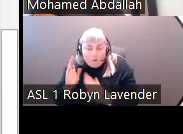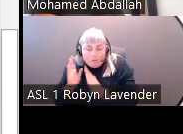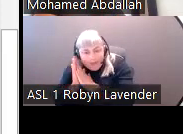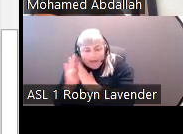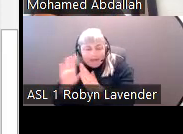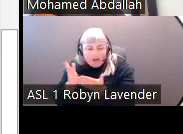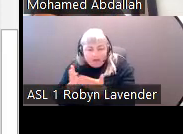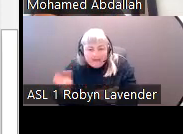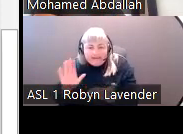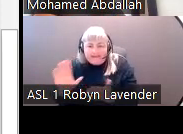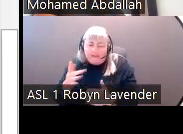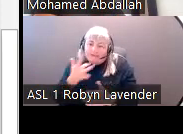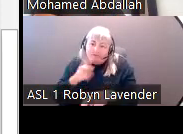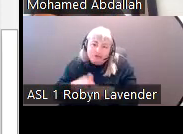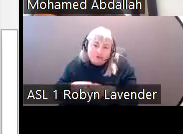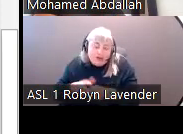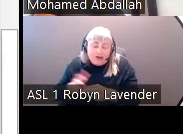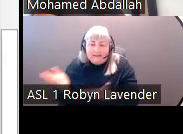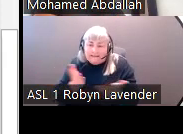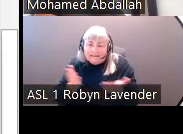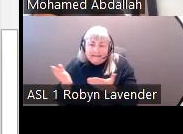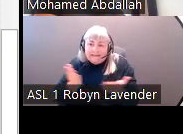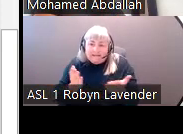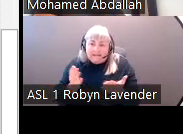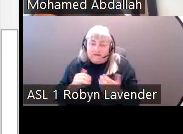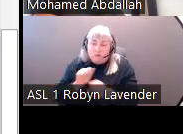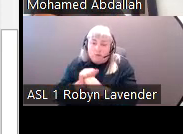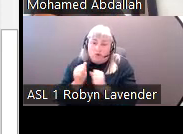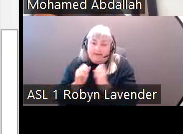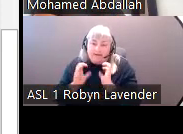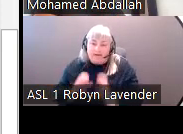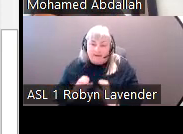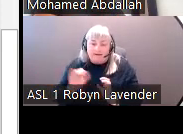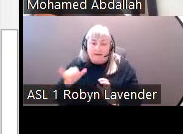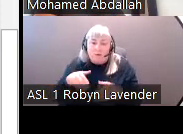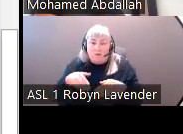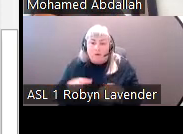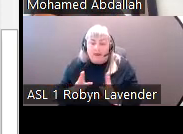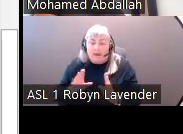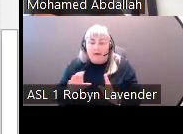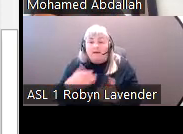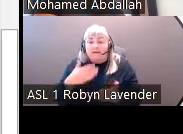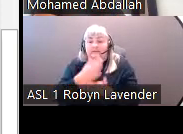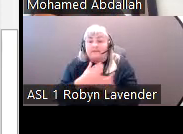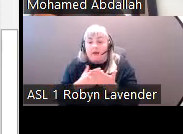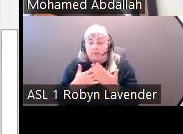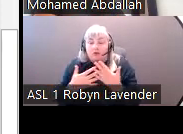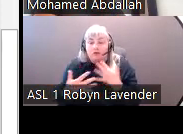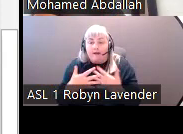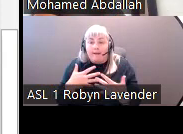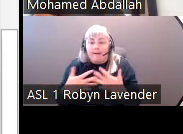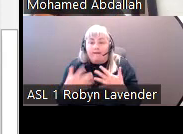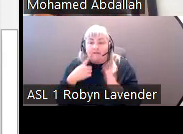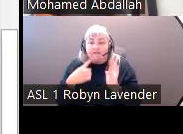So really working with clients in that way. Some gray areas also can be a challenge. Like, what if